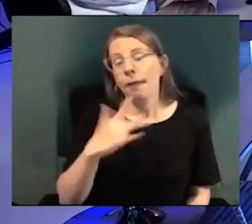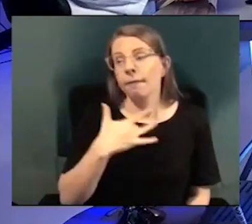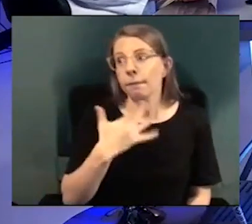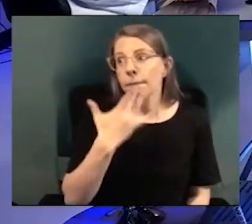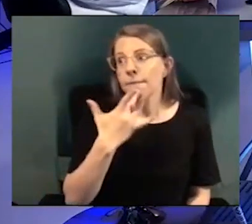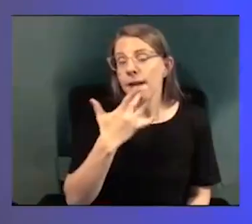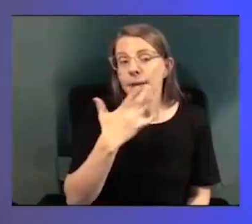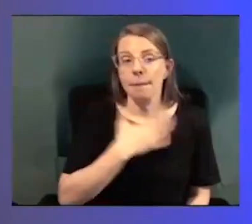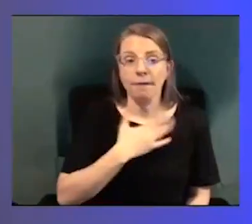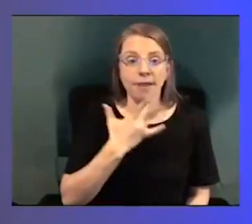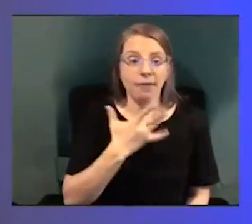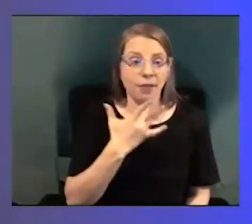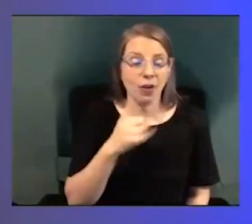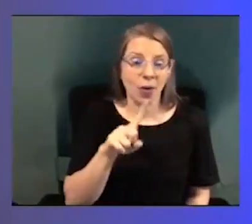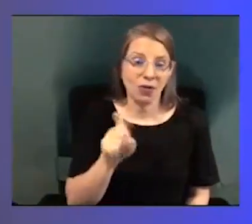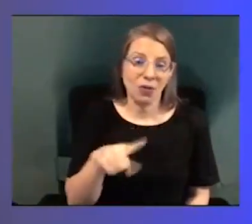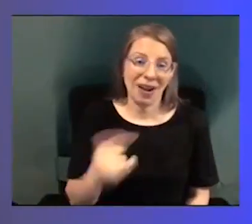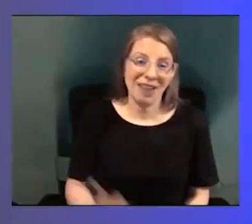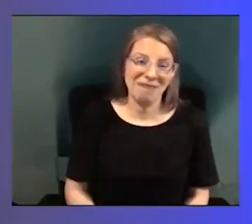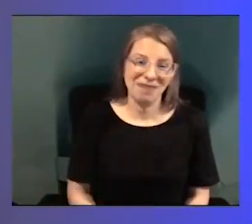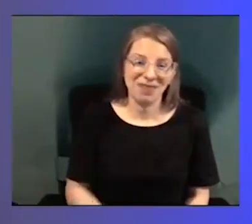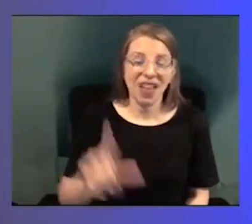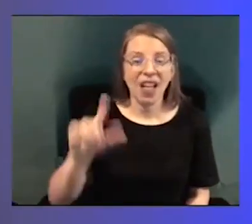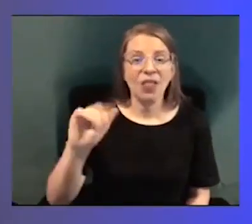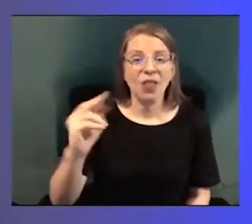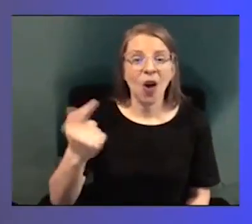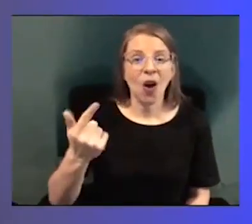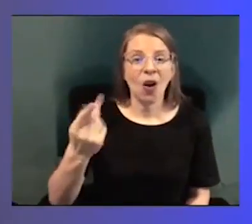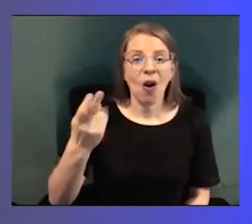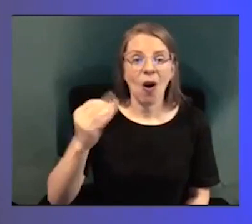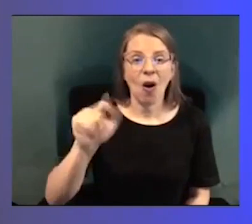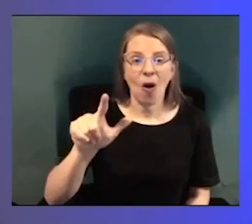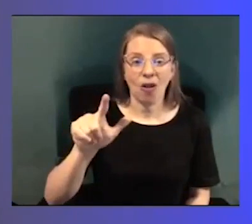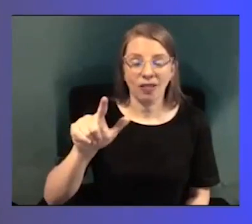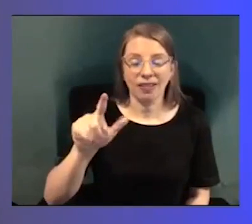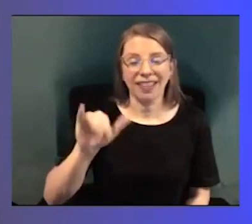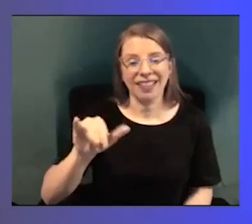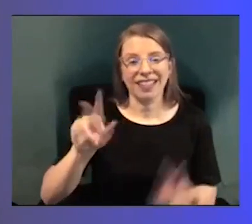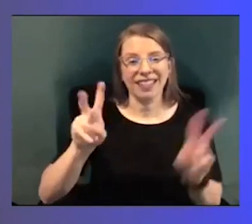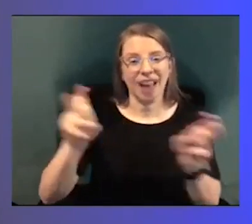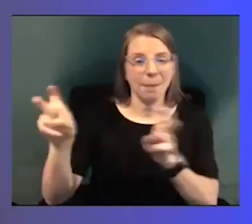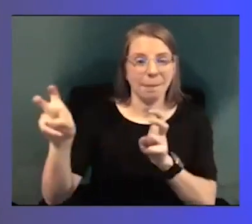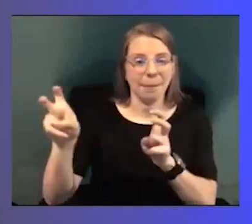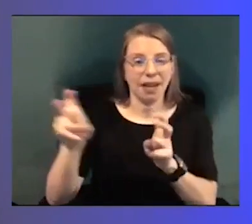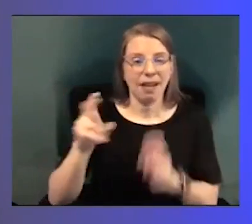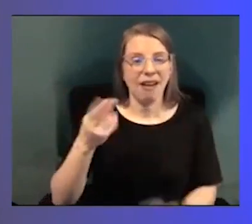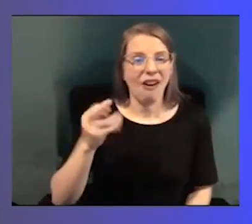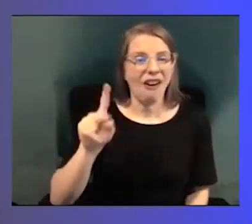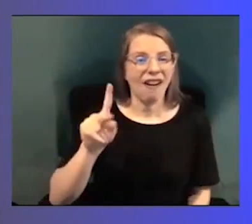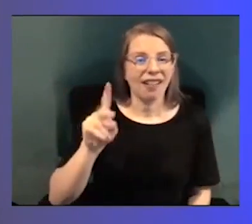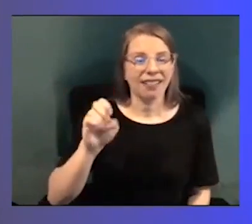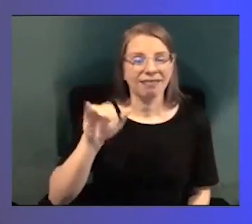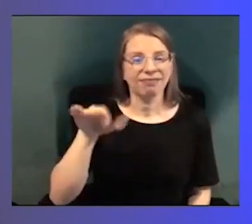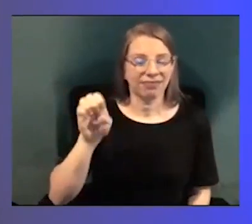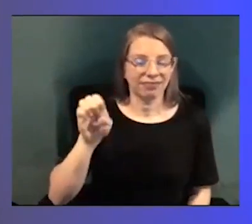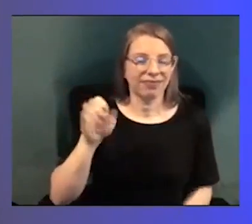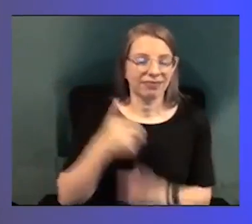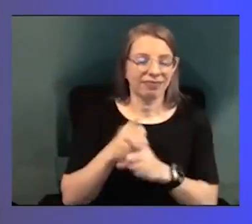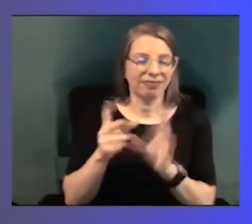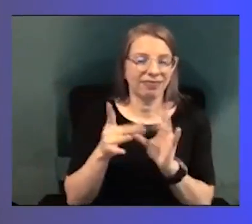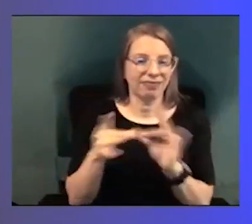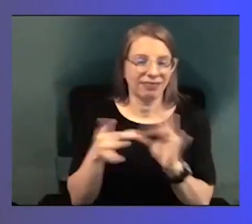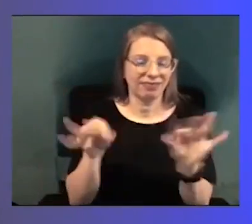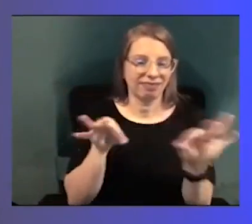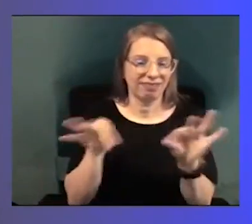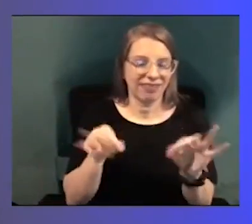topic. Yeah, so long haulers is kind of a topic, and Hawkeye can probably talk better to this than I, but it's those patients that are